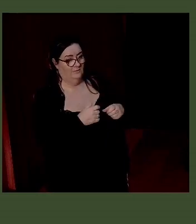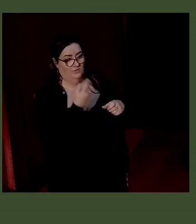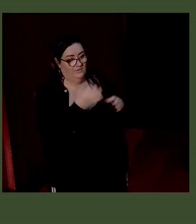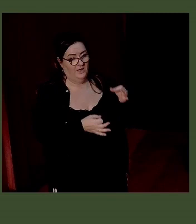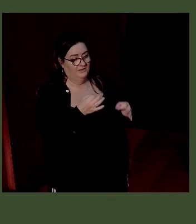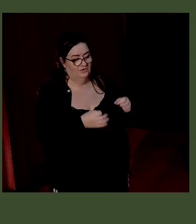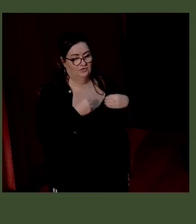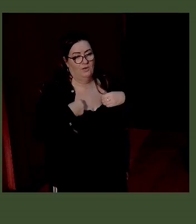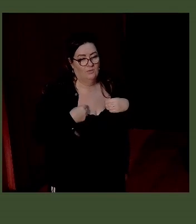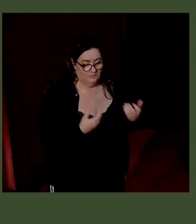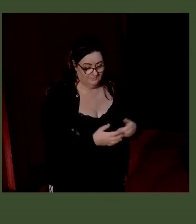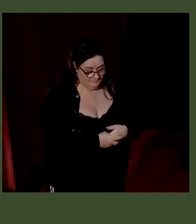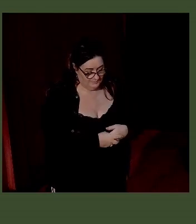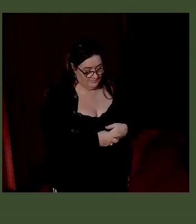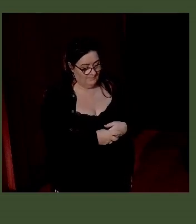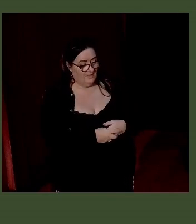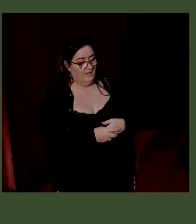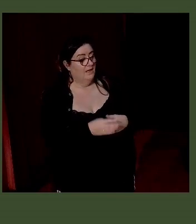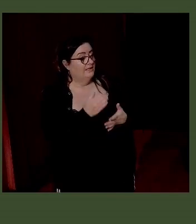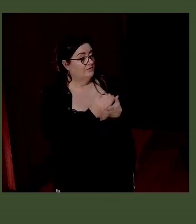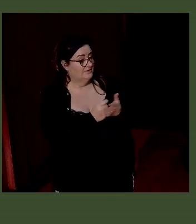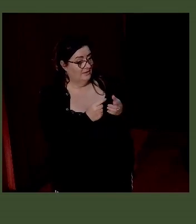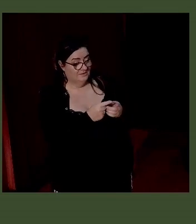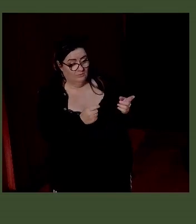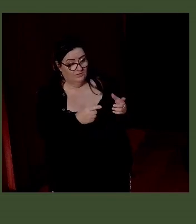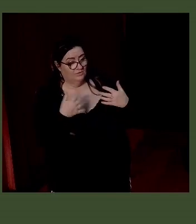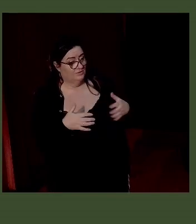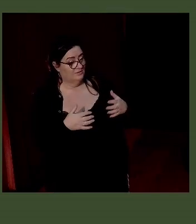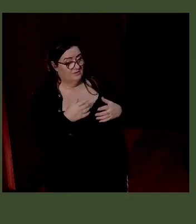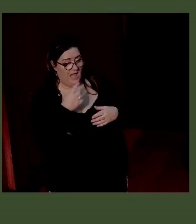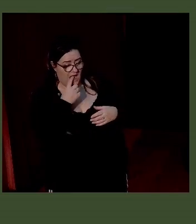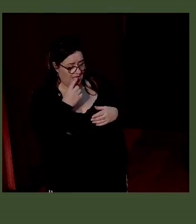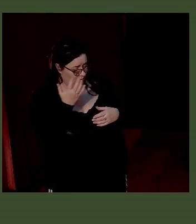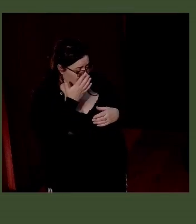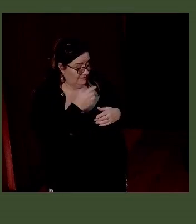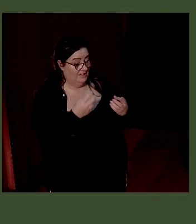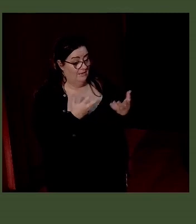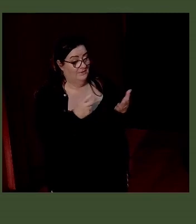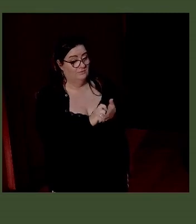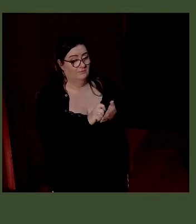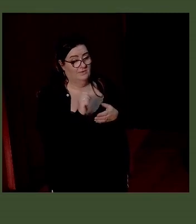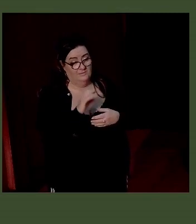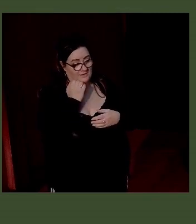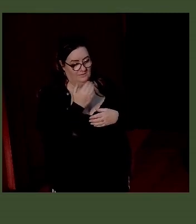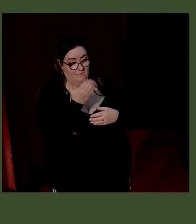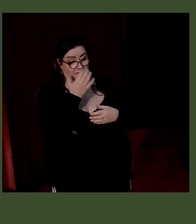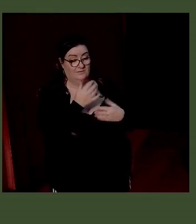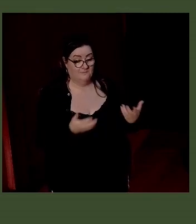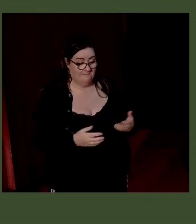most in need, and there's considerable proof to this, wouldn't apply because it was such a humiliating experience. In